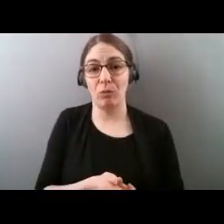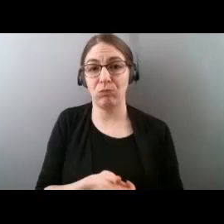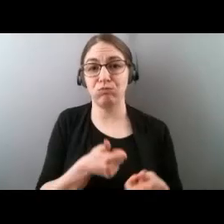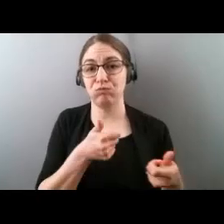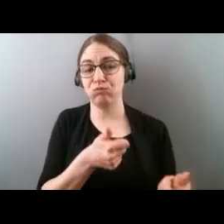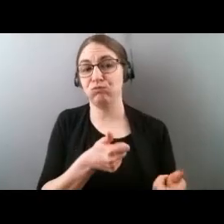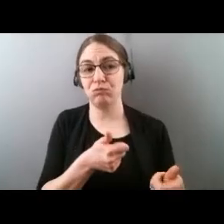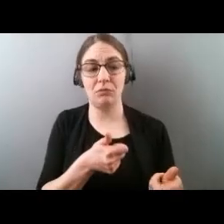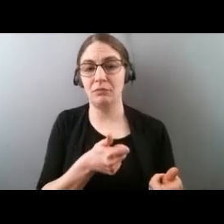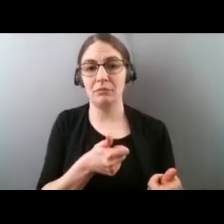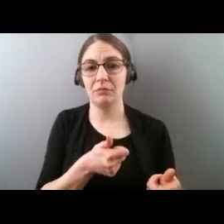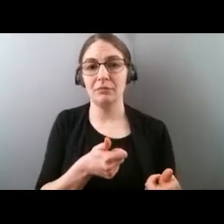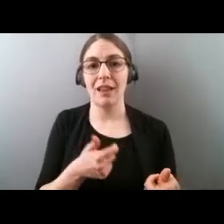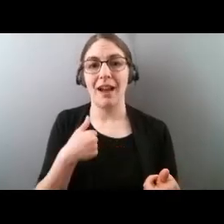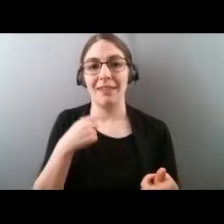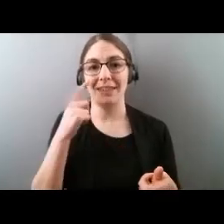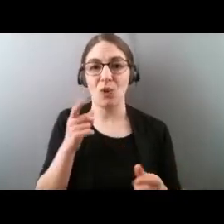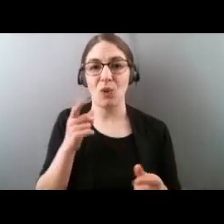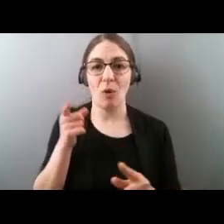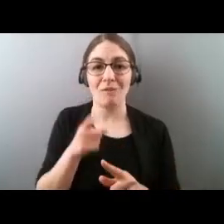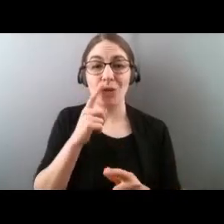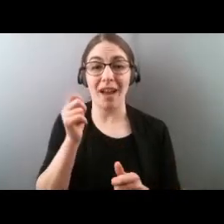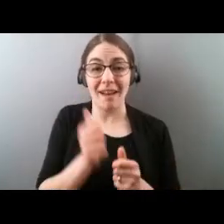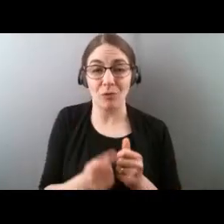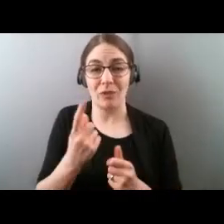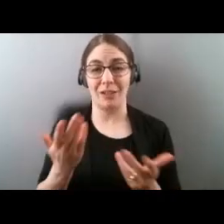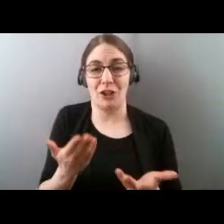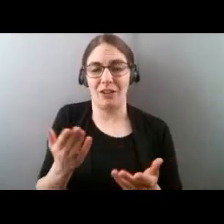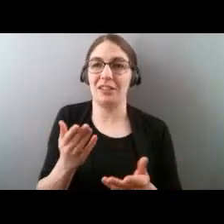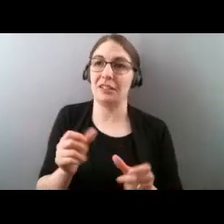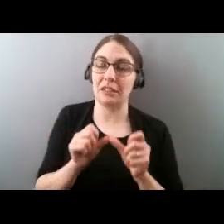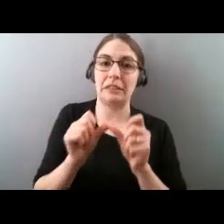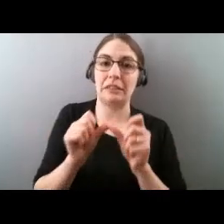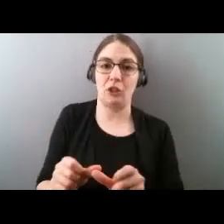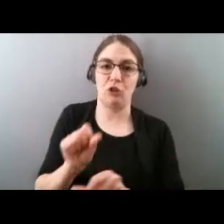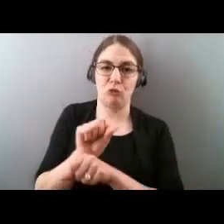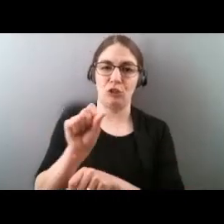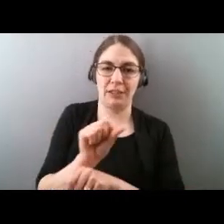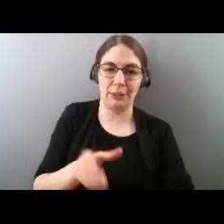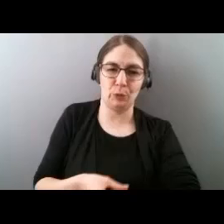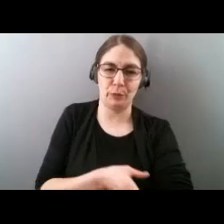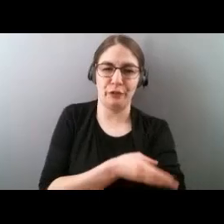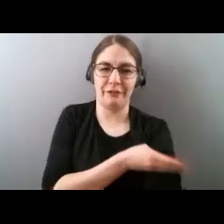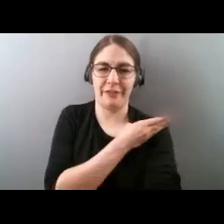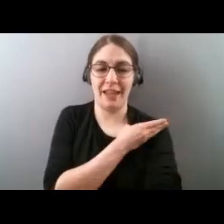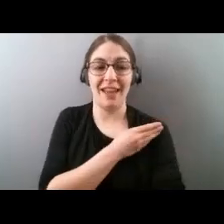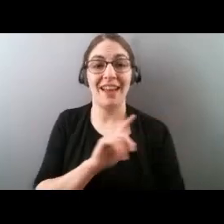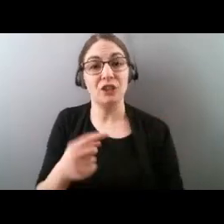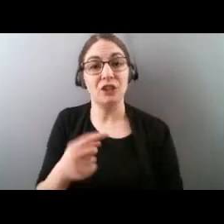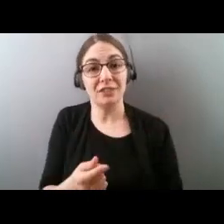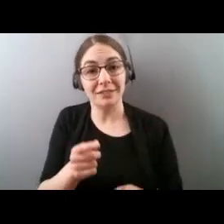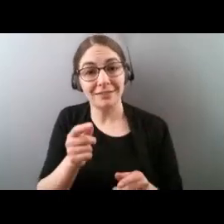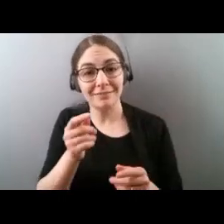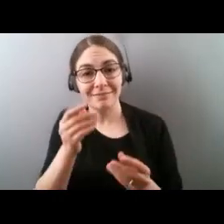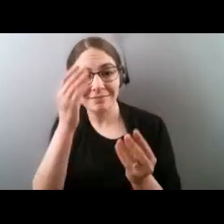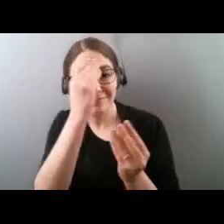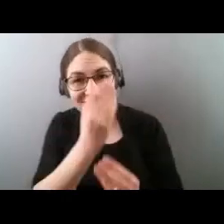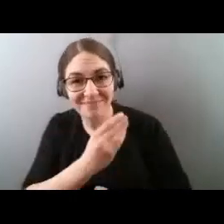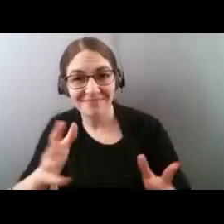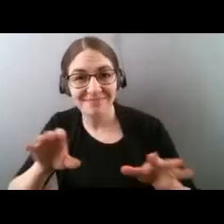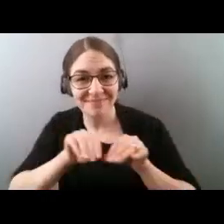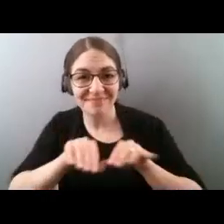think probably the goal for everyone here on this call, and just spreading the word of